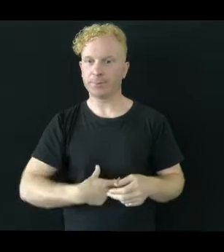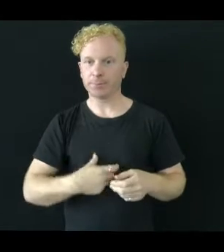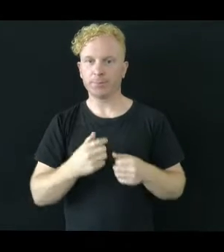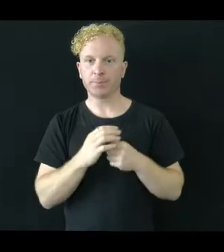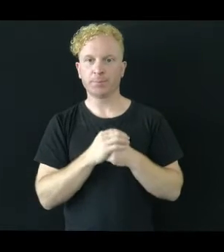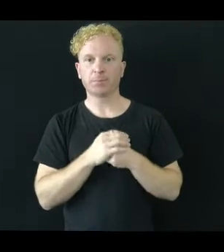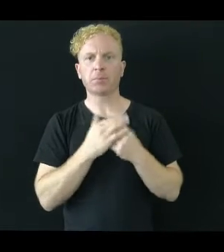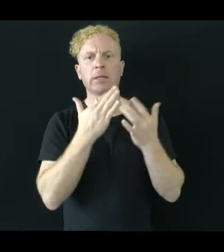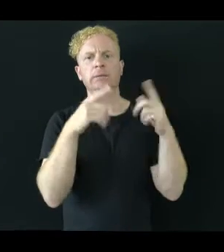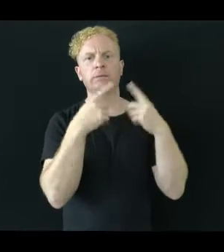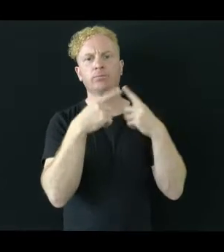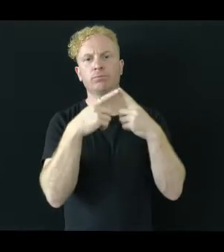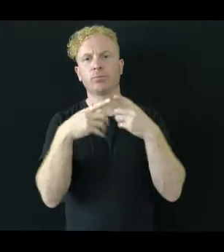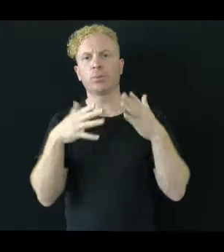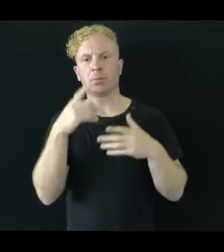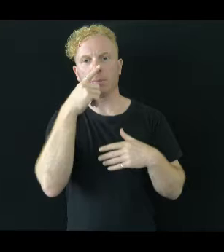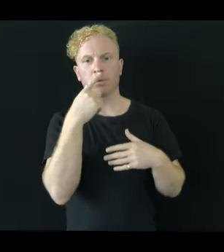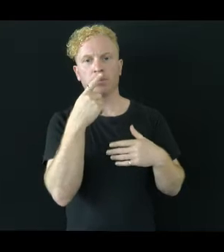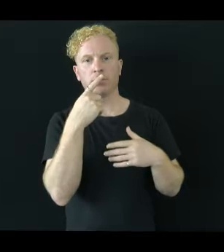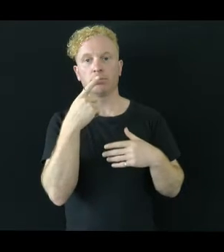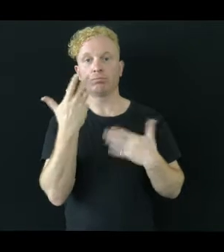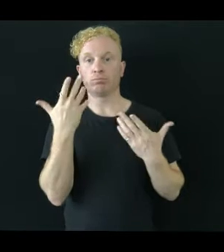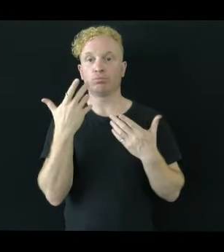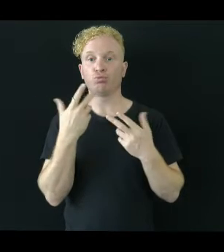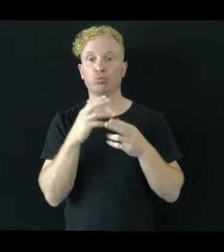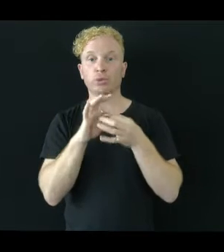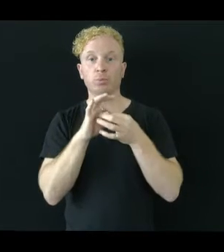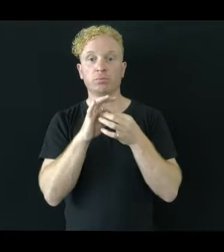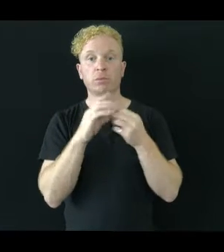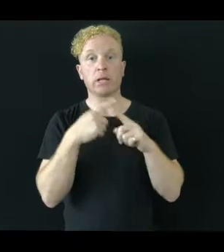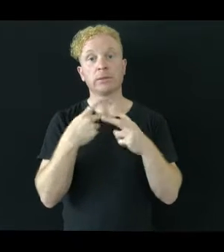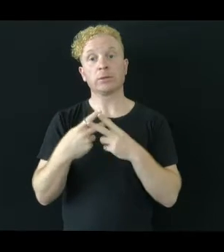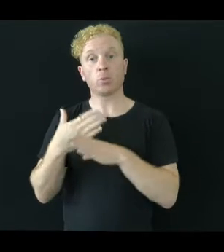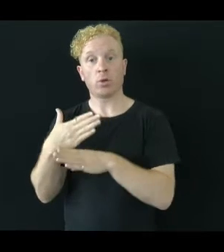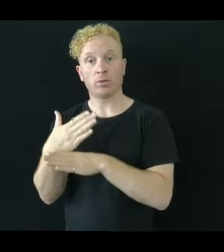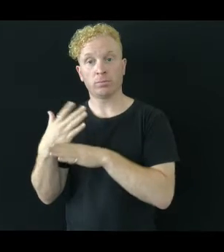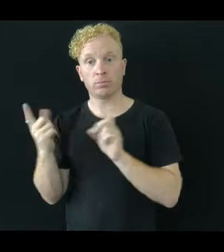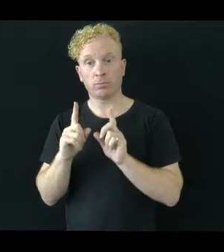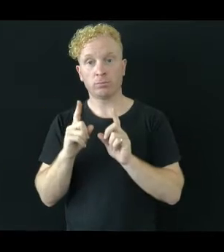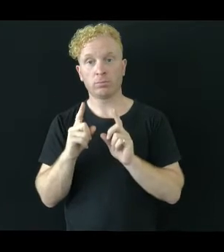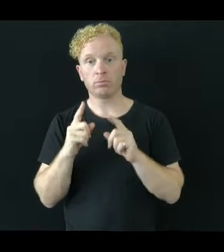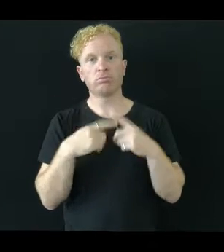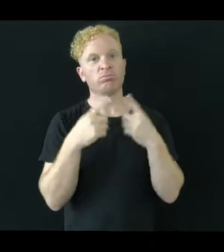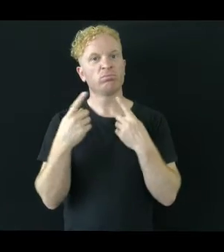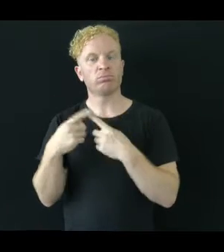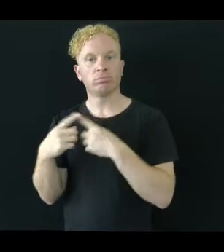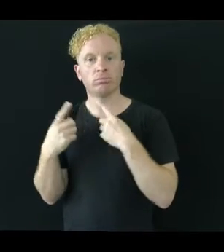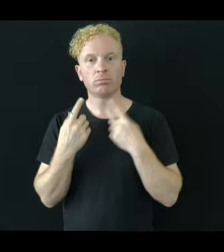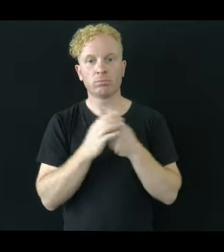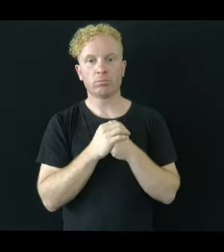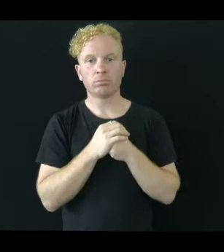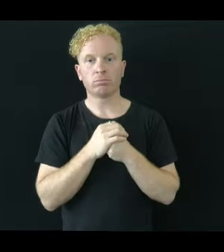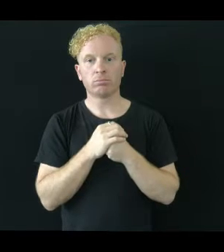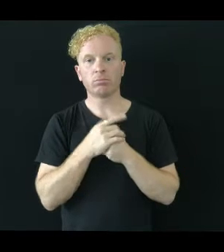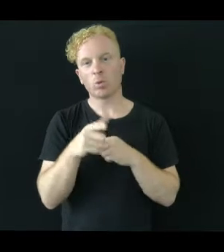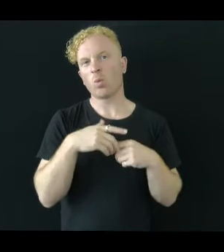I mean, there are lots of different ways that people, apart from obviously relationships and sex workers and all sorts of